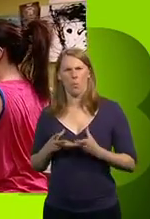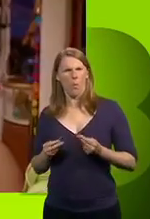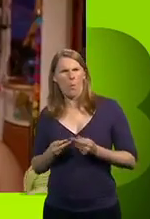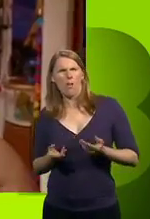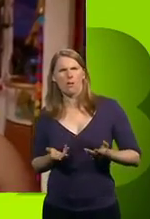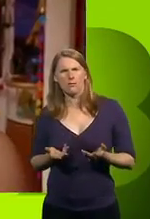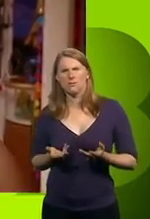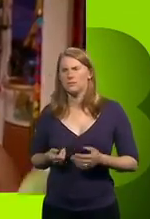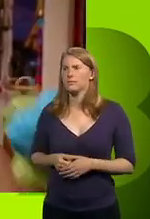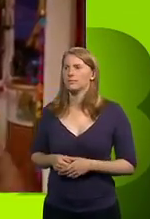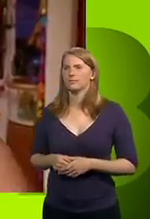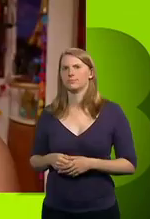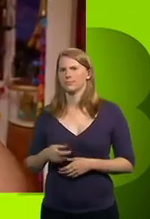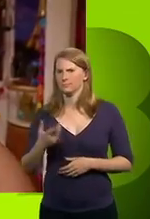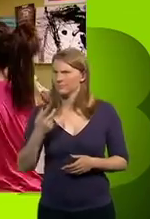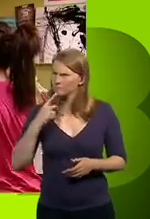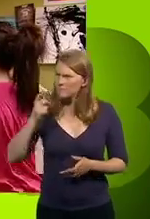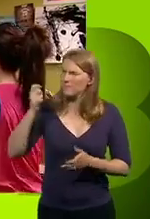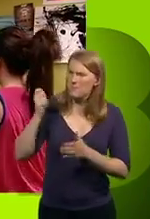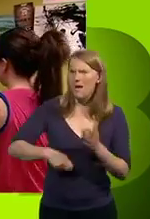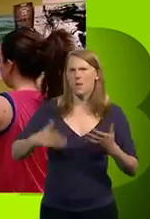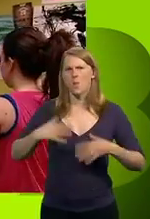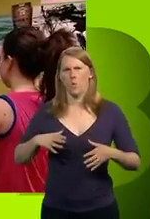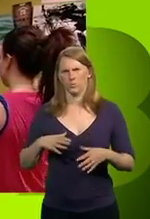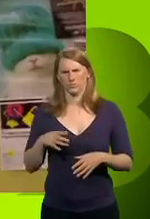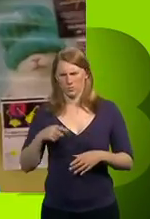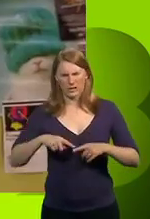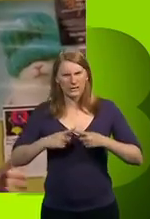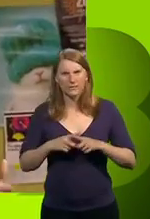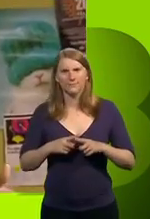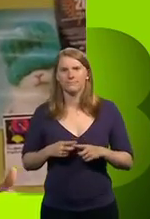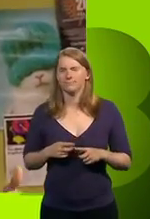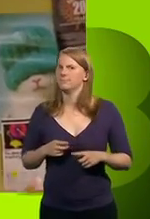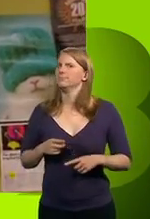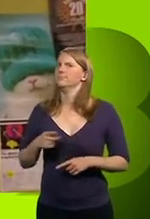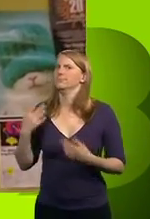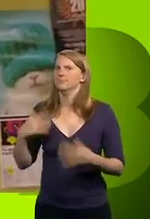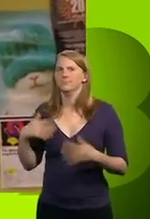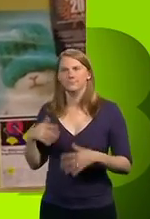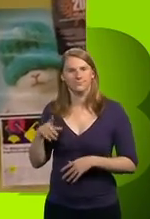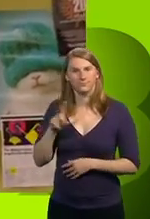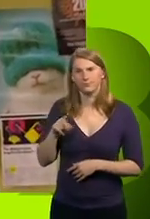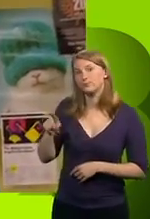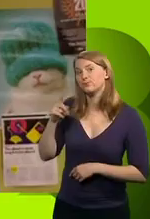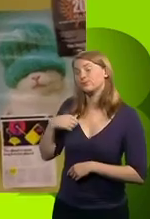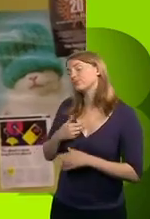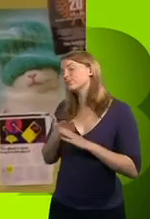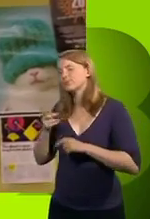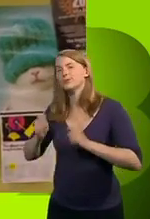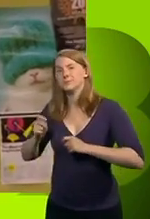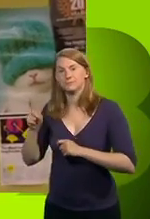Wool. I told you to buy clothes, not knit them. This amazing thing happened. I was out shopping, right, and I bumped into this girl who's collecting for a